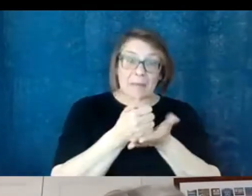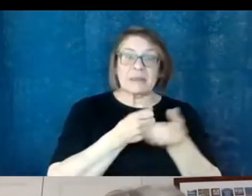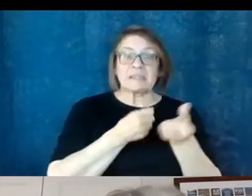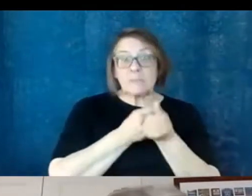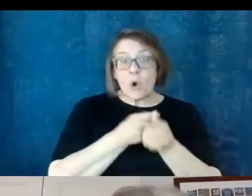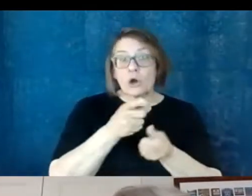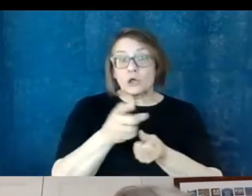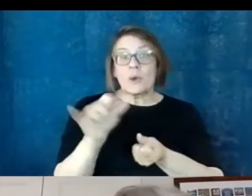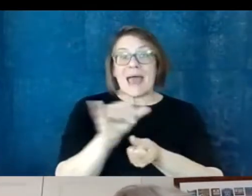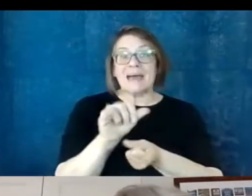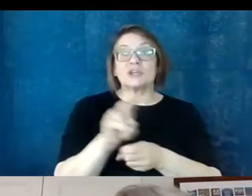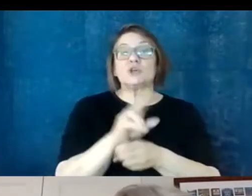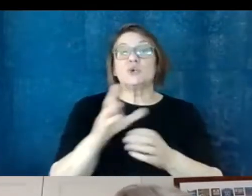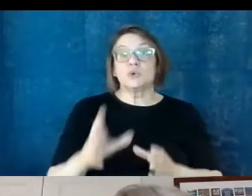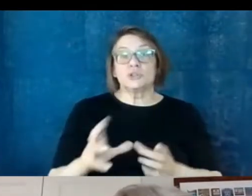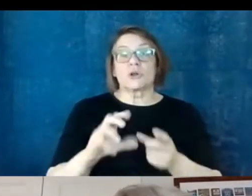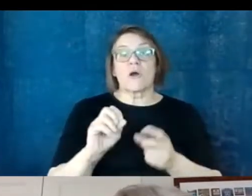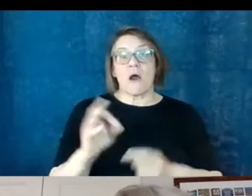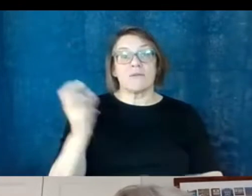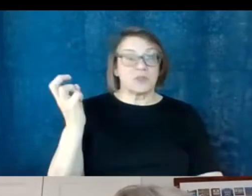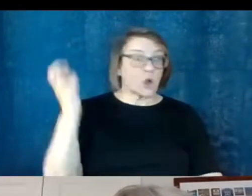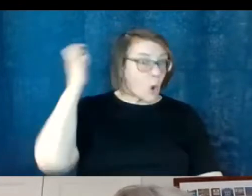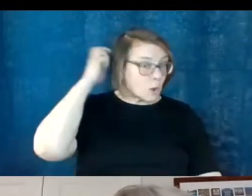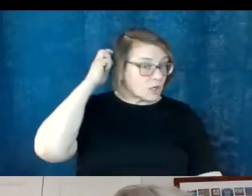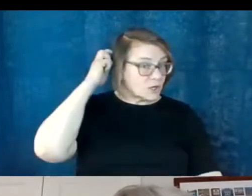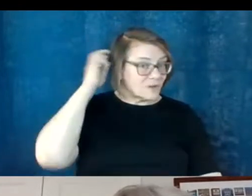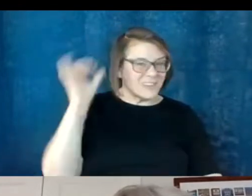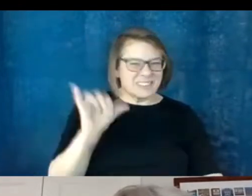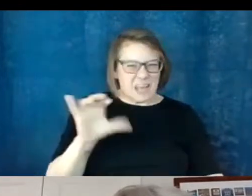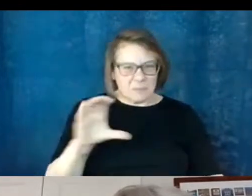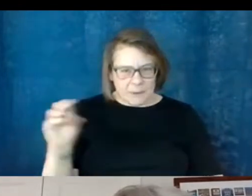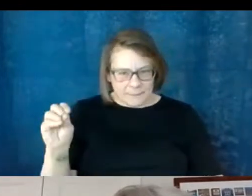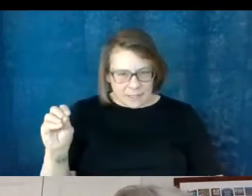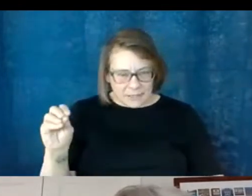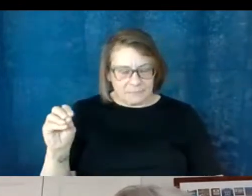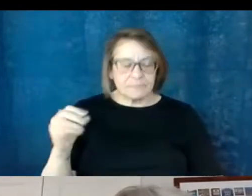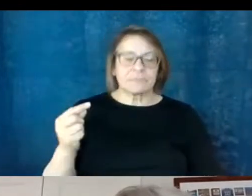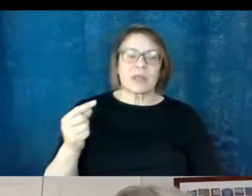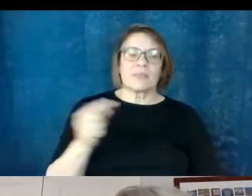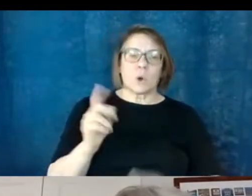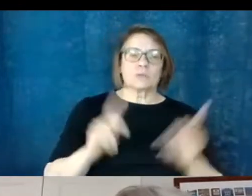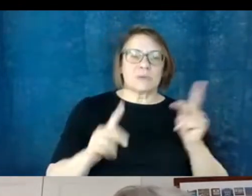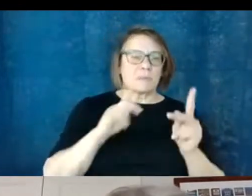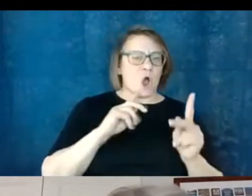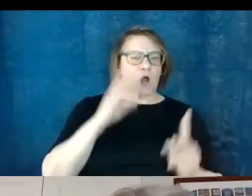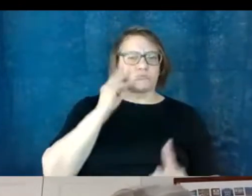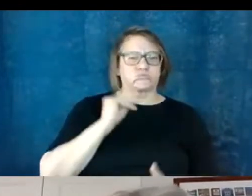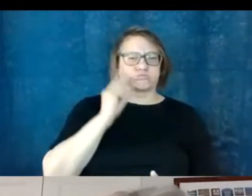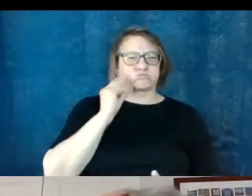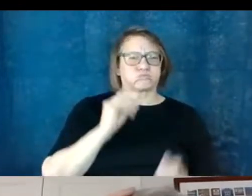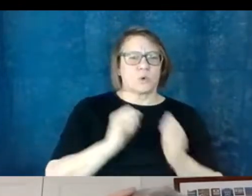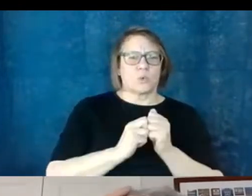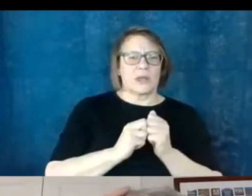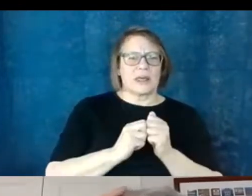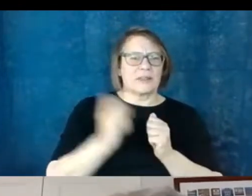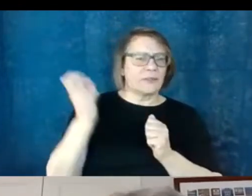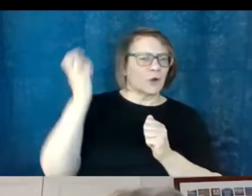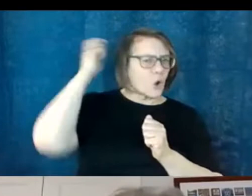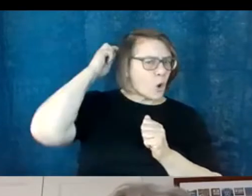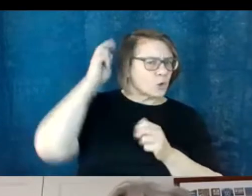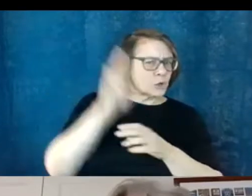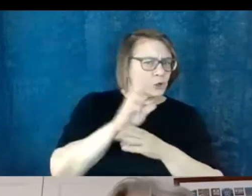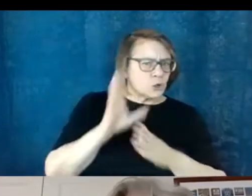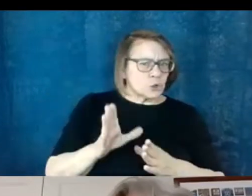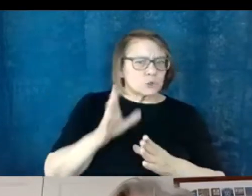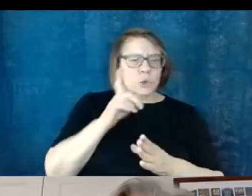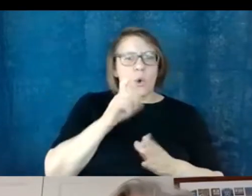as a cochlear implant user of the same products. And these folks are experienced cochlear implant users who are great